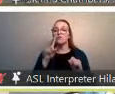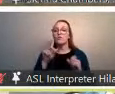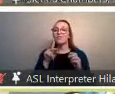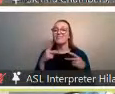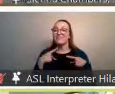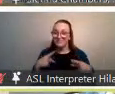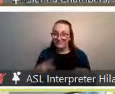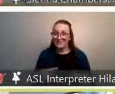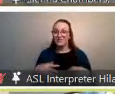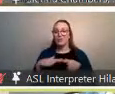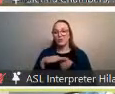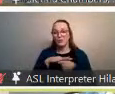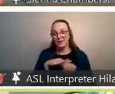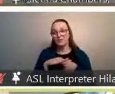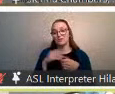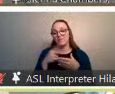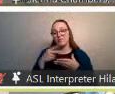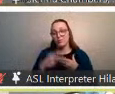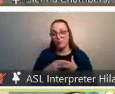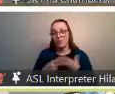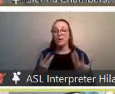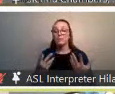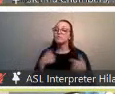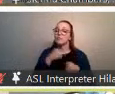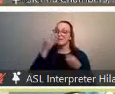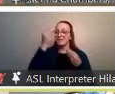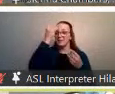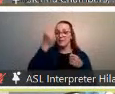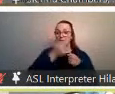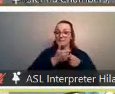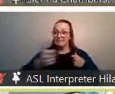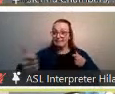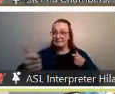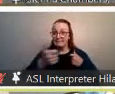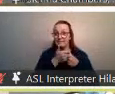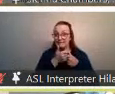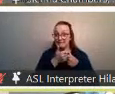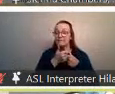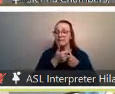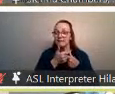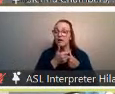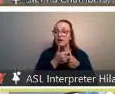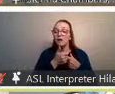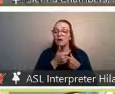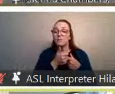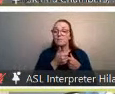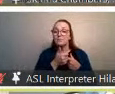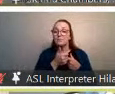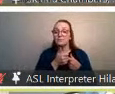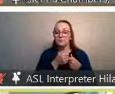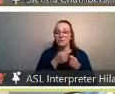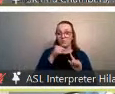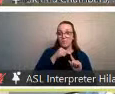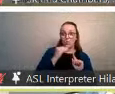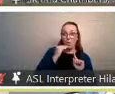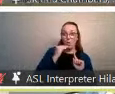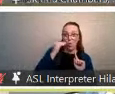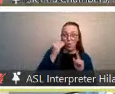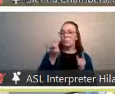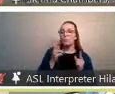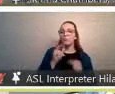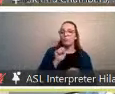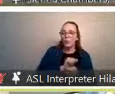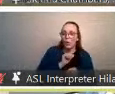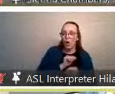itself. And so we can think about the distance that from a family's home or work, the